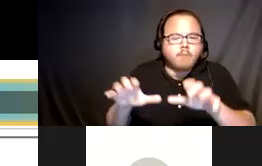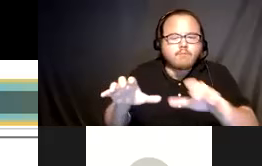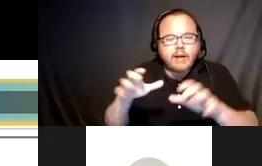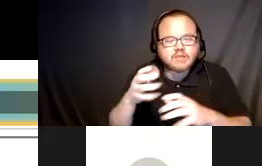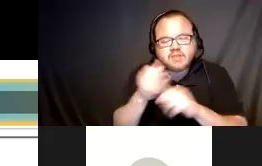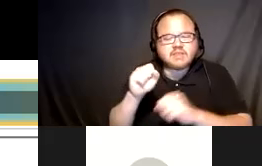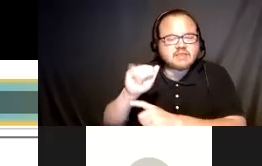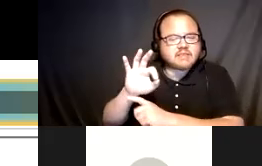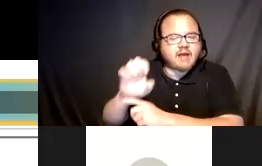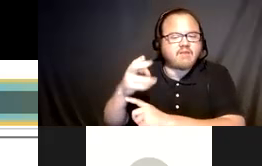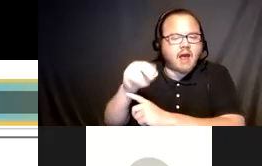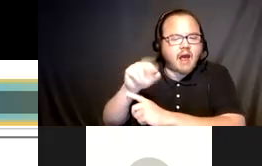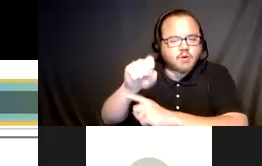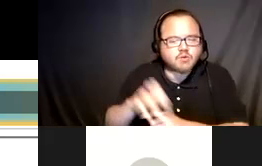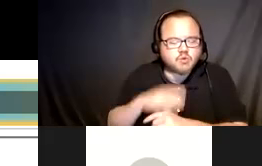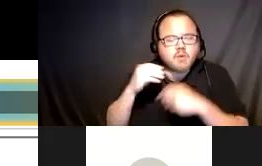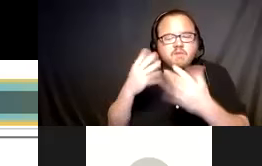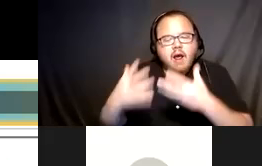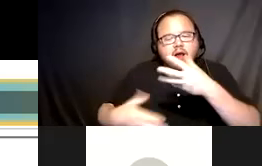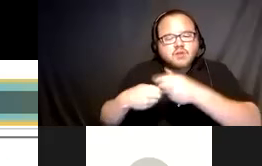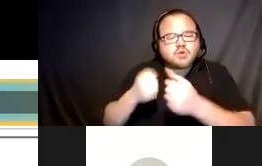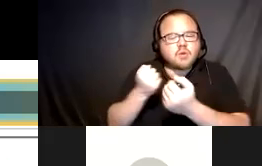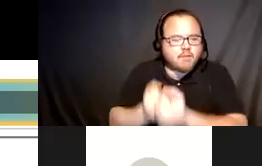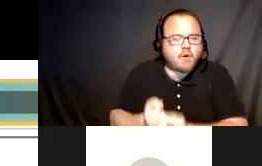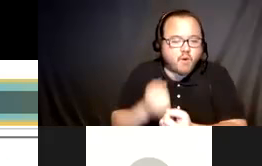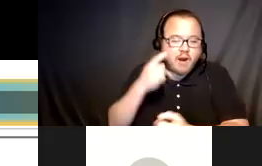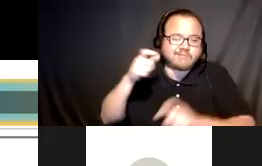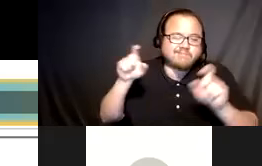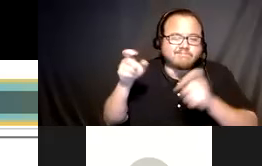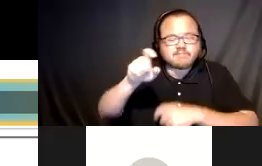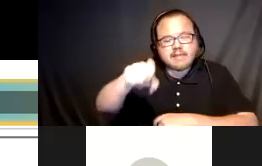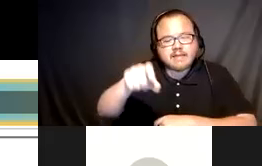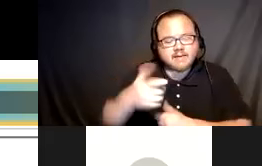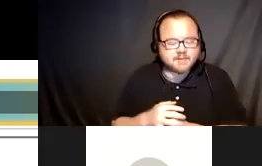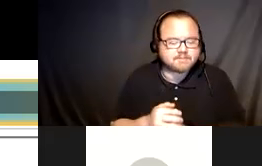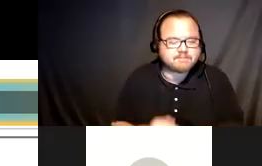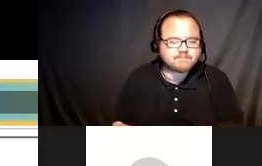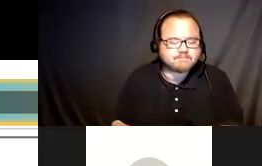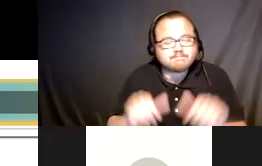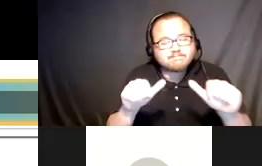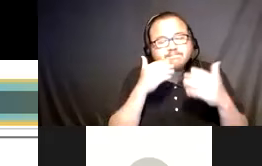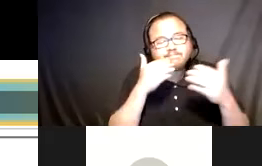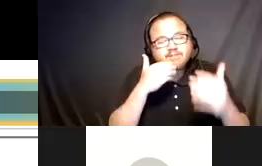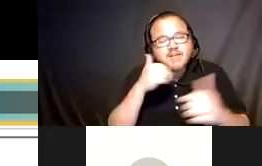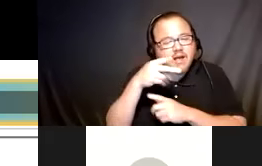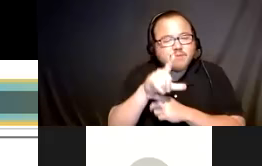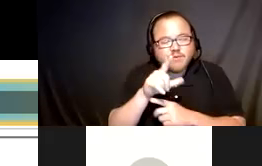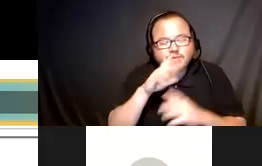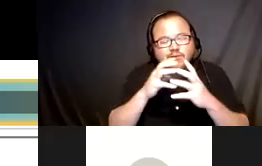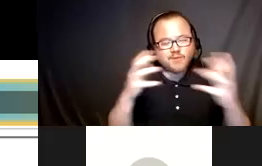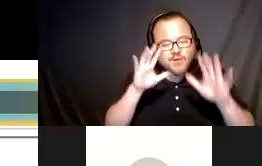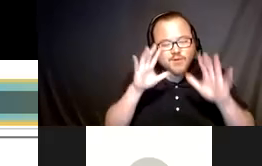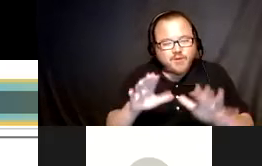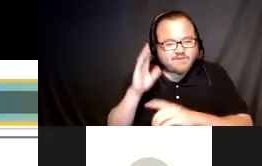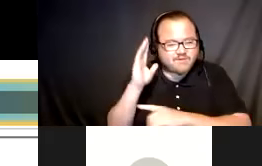to help provide additional support and counseling for students as needed. Awesome. Thank you, April, very much. That was